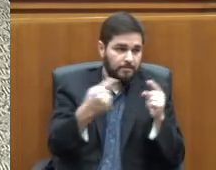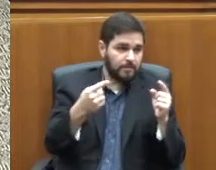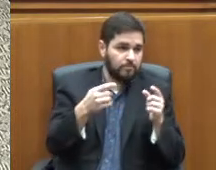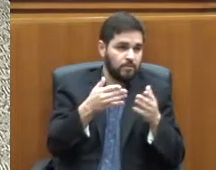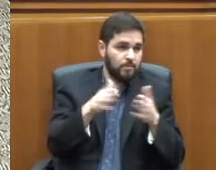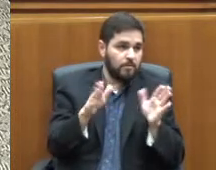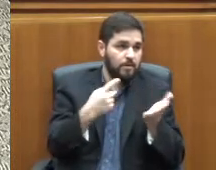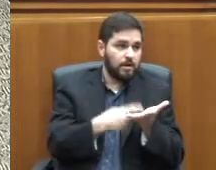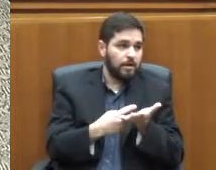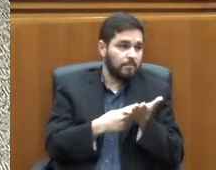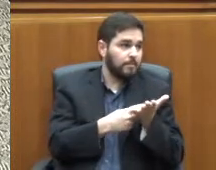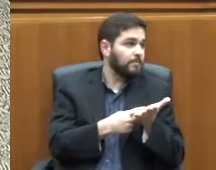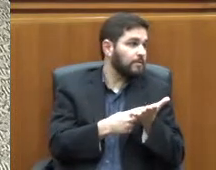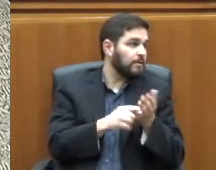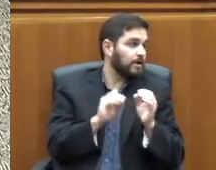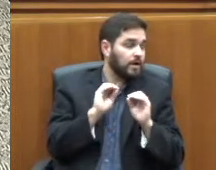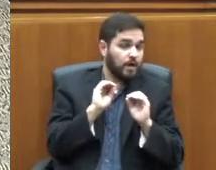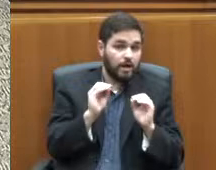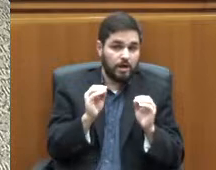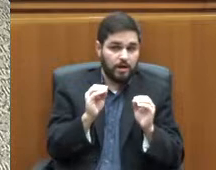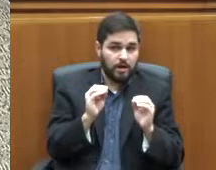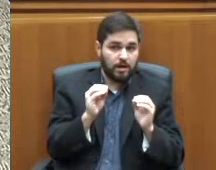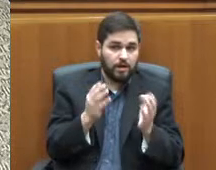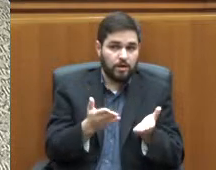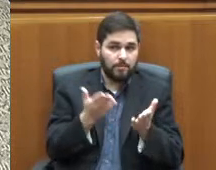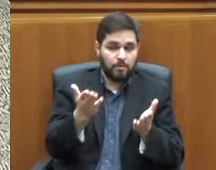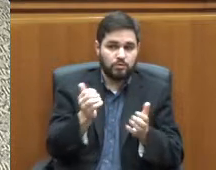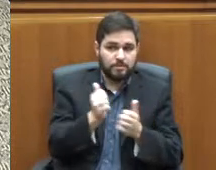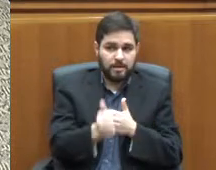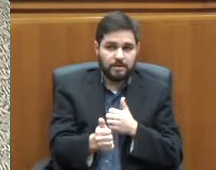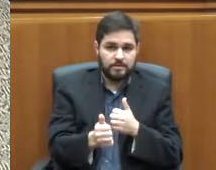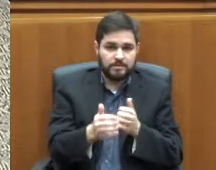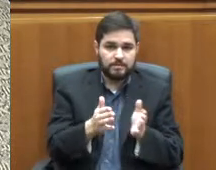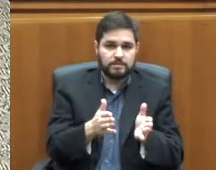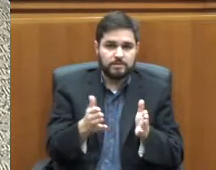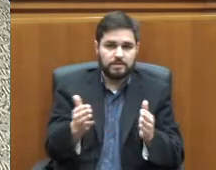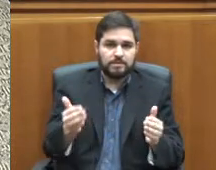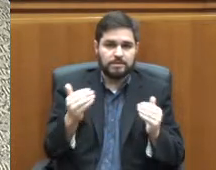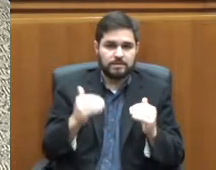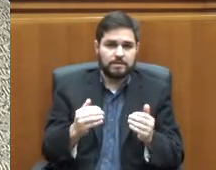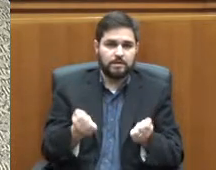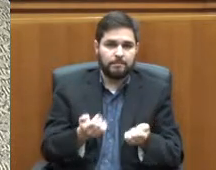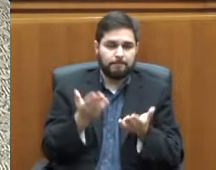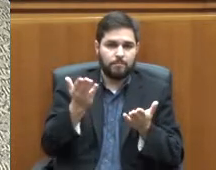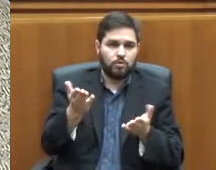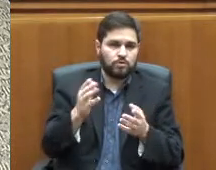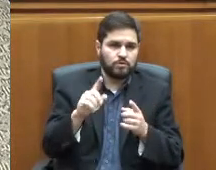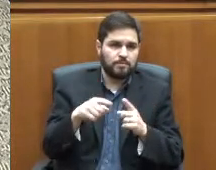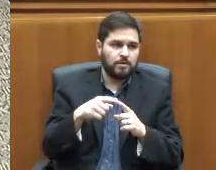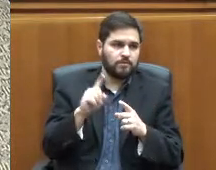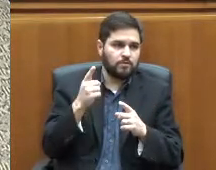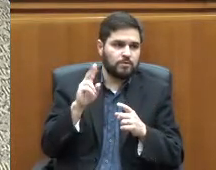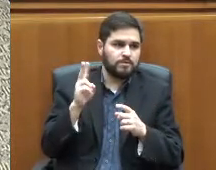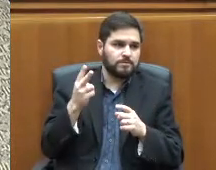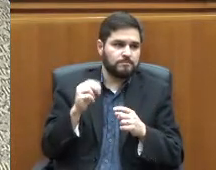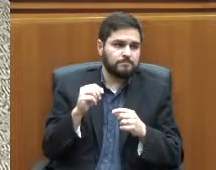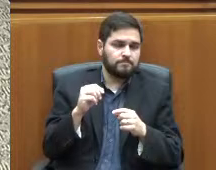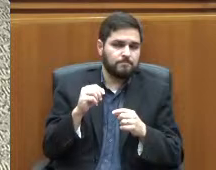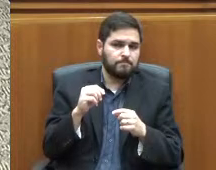that? Hearing none? Motion passes. Now, next motion, is that first and second?